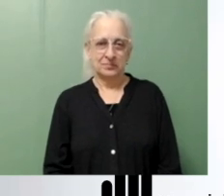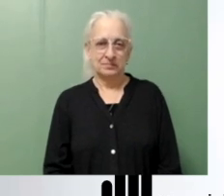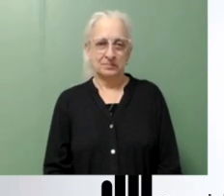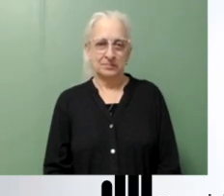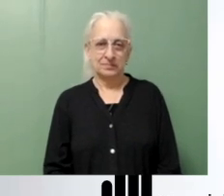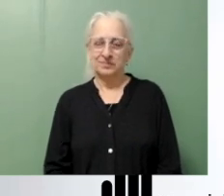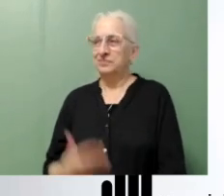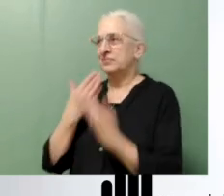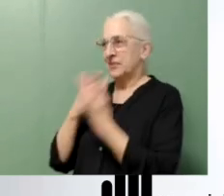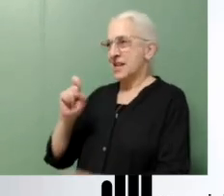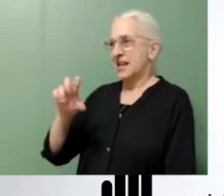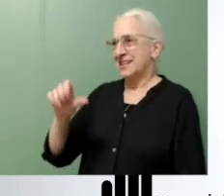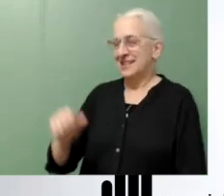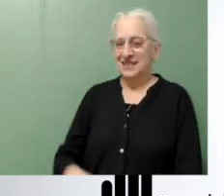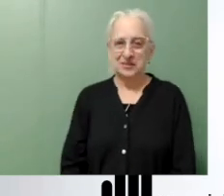Thanks, Lisa.